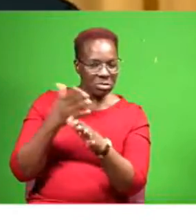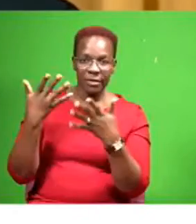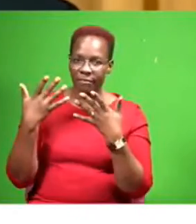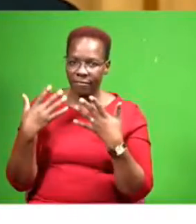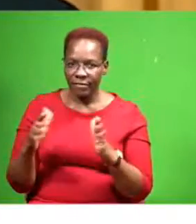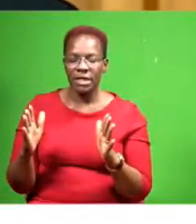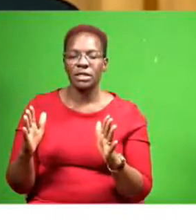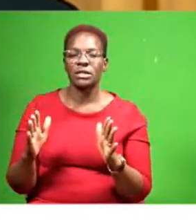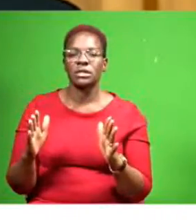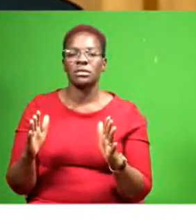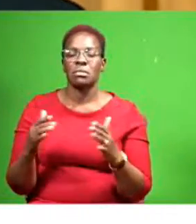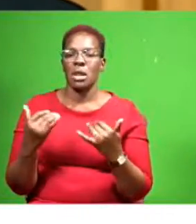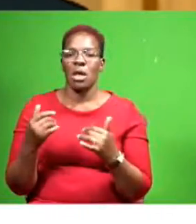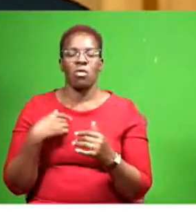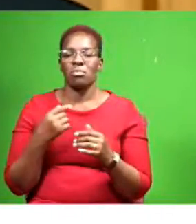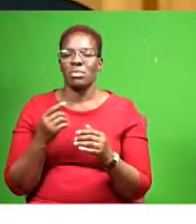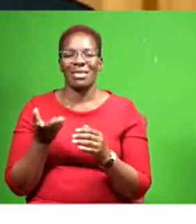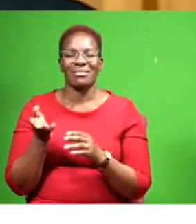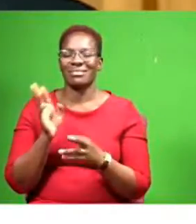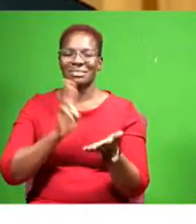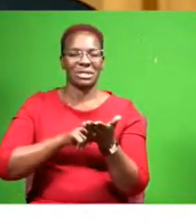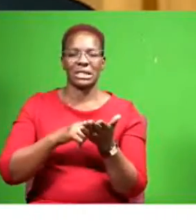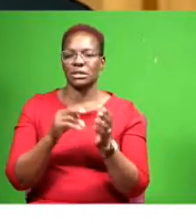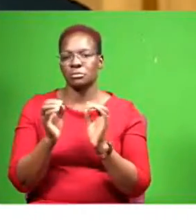I will not go into it.